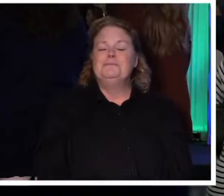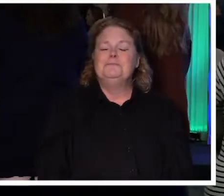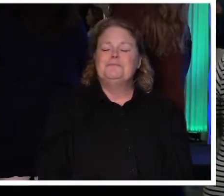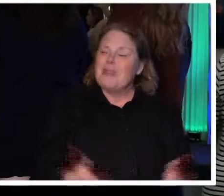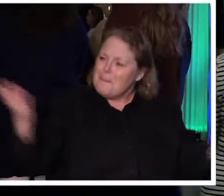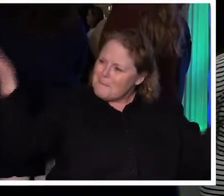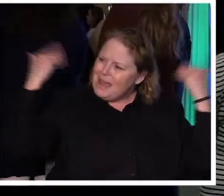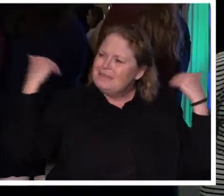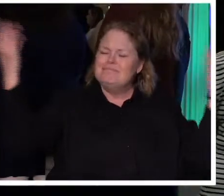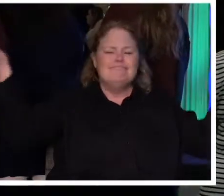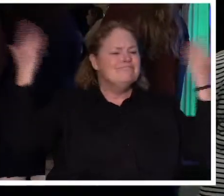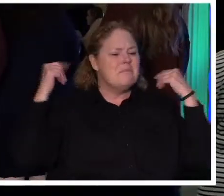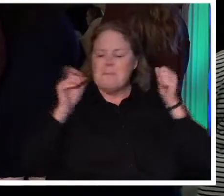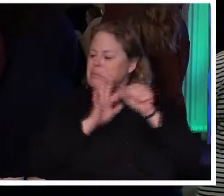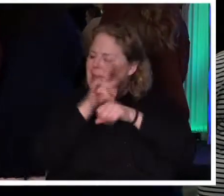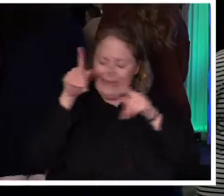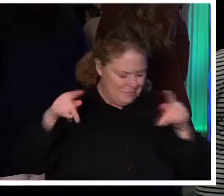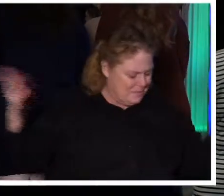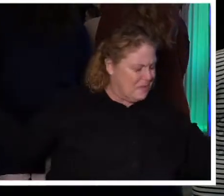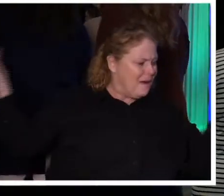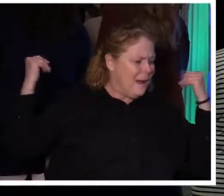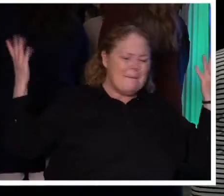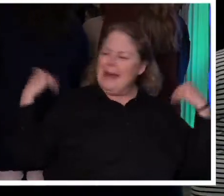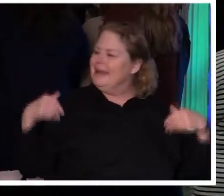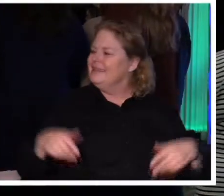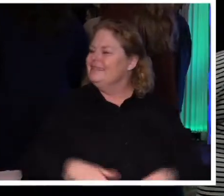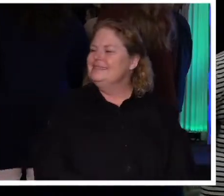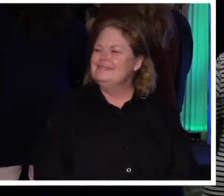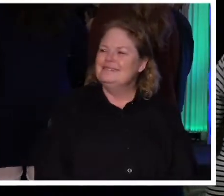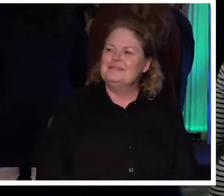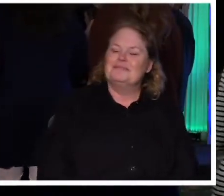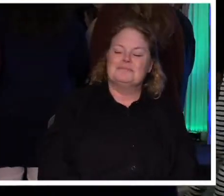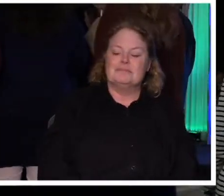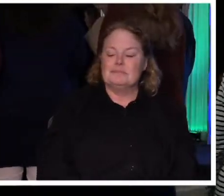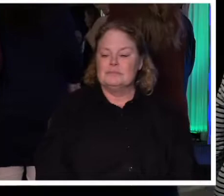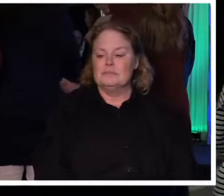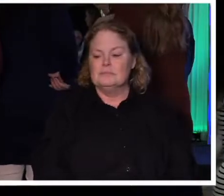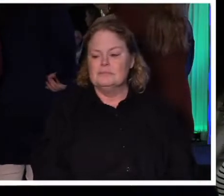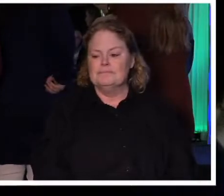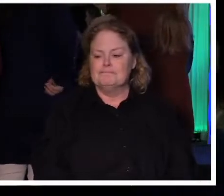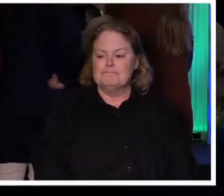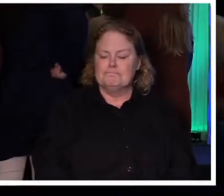front. There's people behind you. Come on up. Come on up.